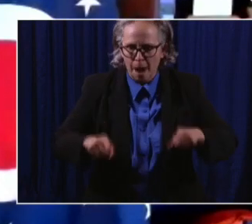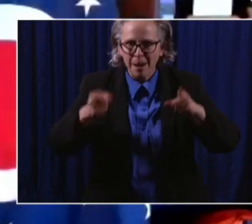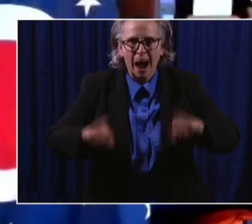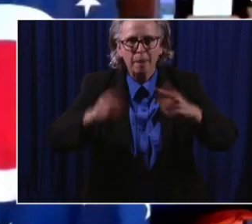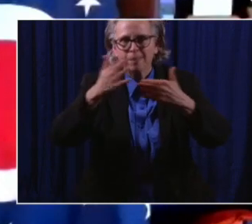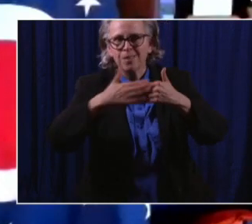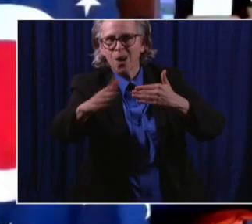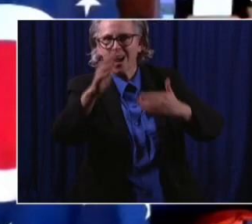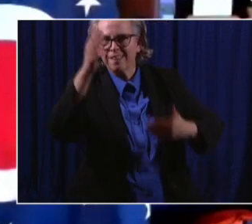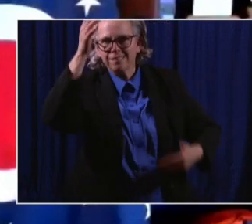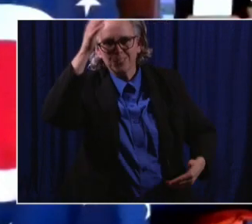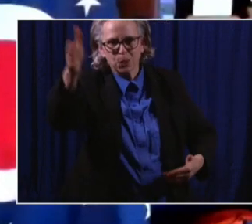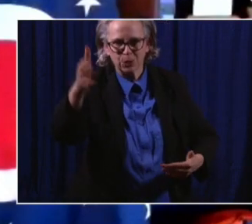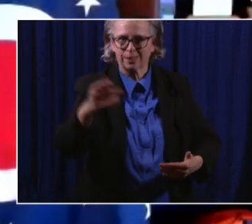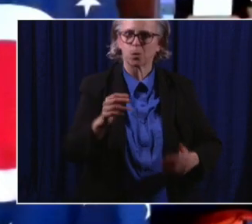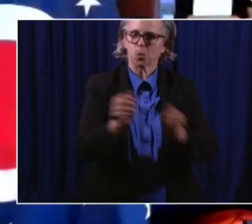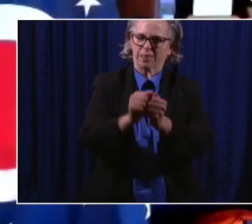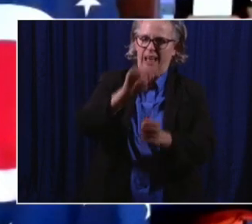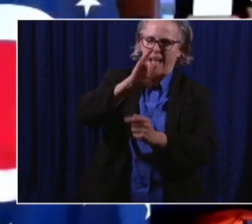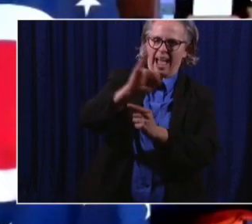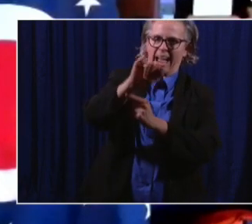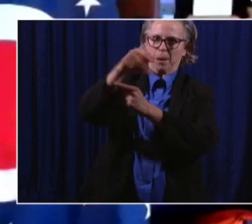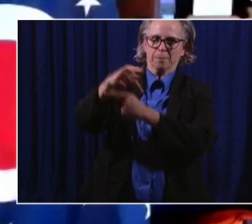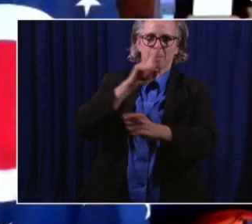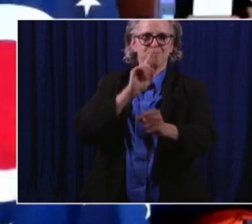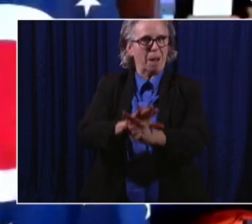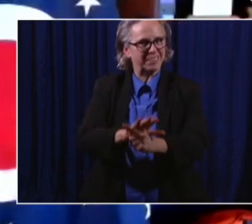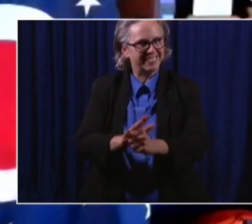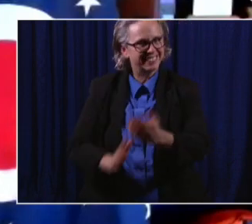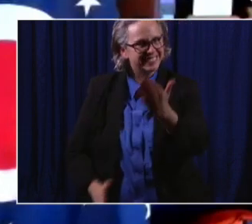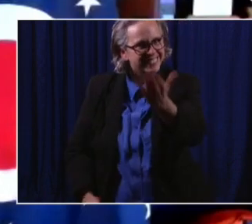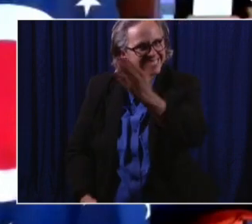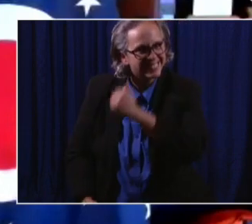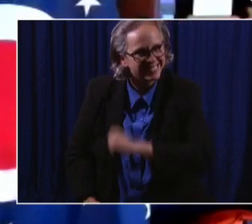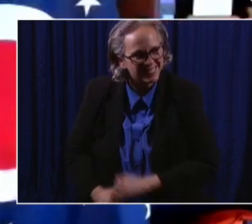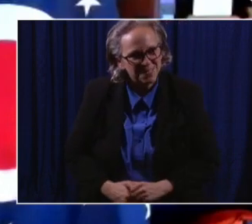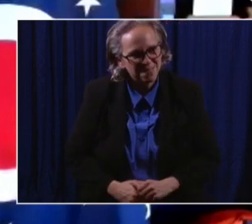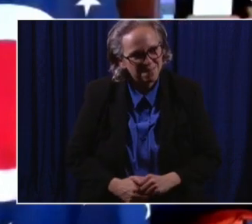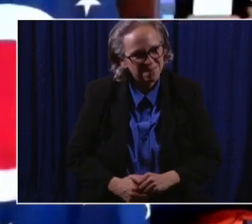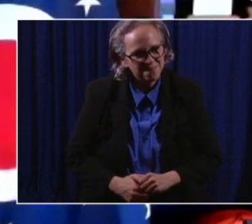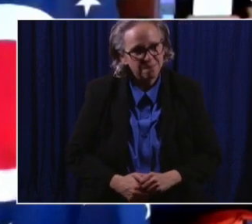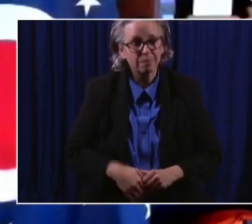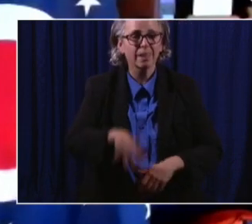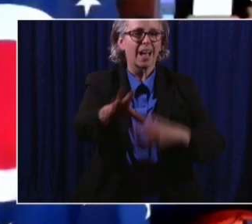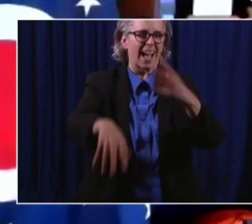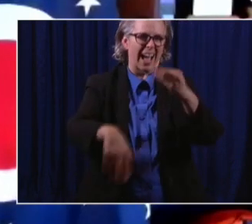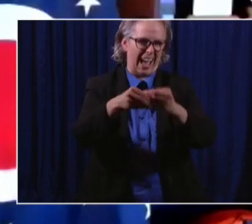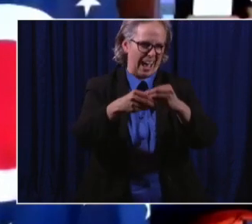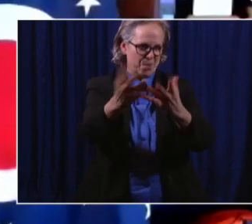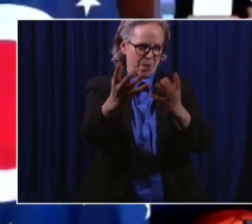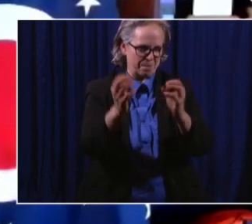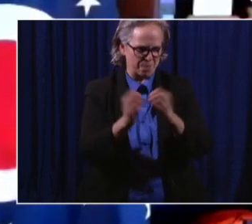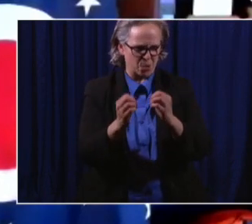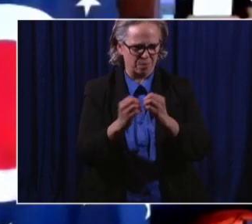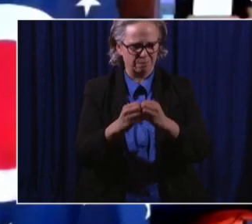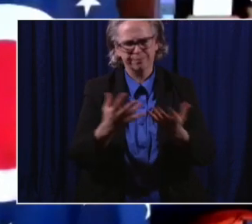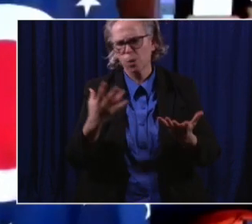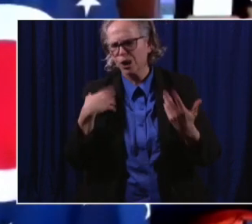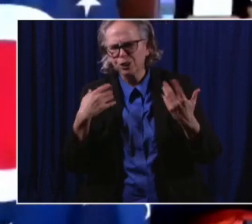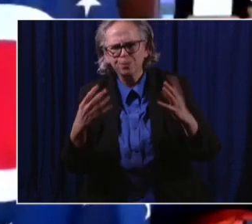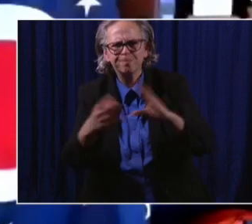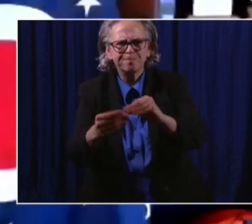Promise. I've also talked about in my role here on these news conferences about